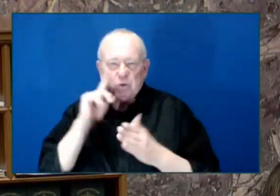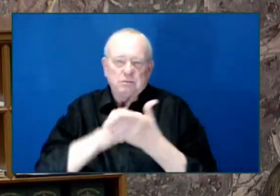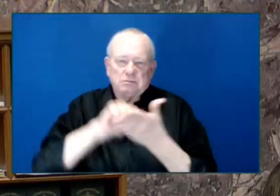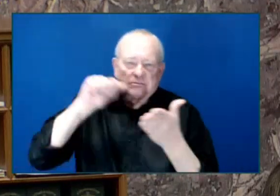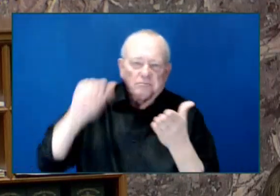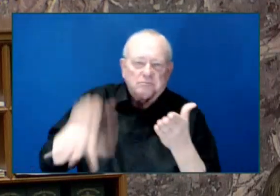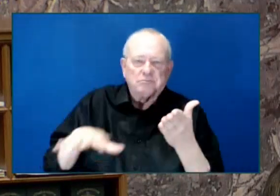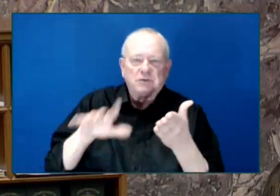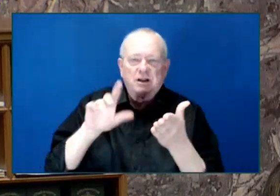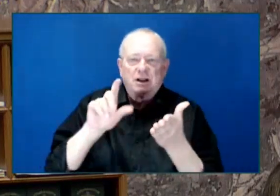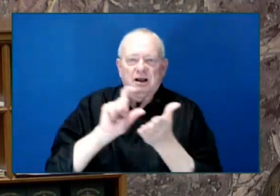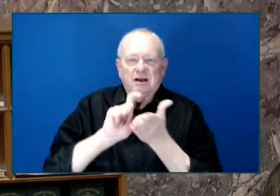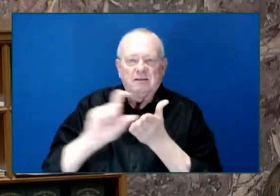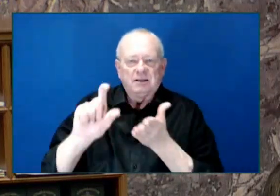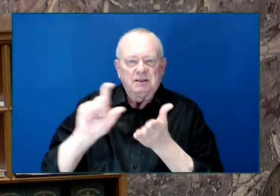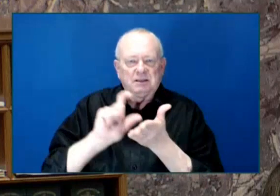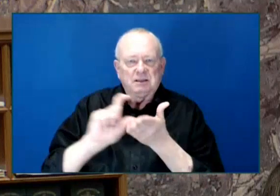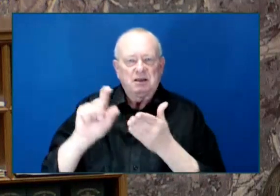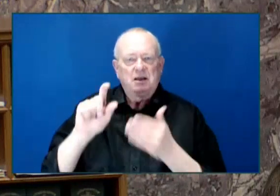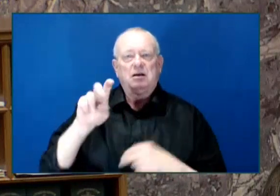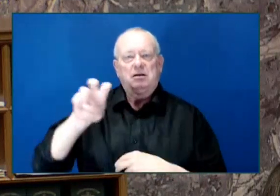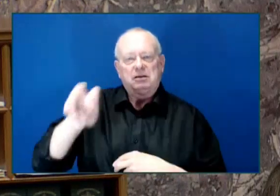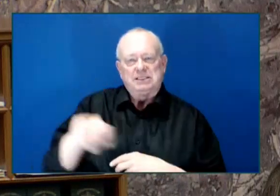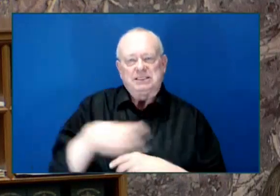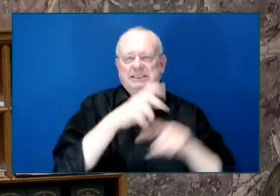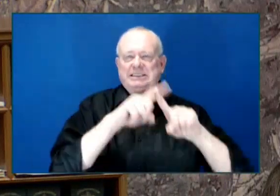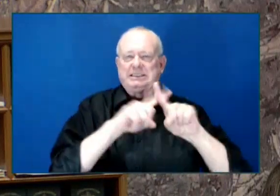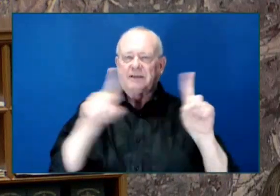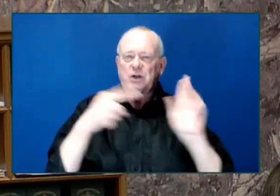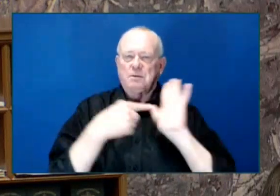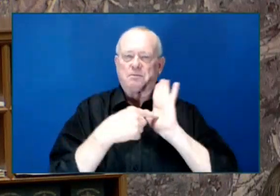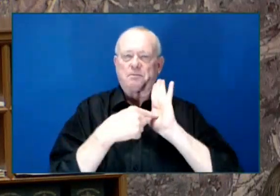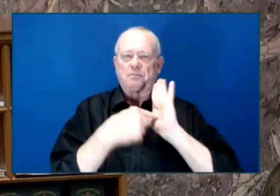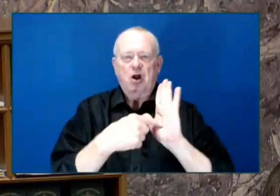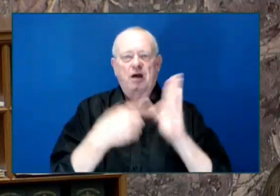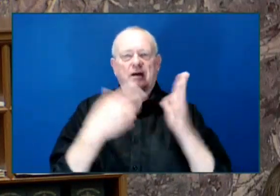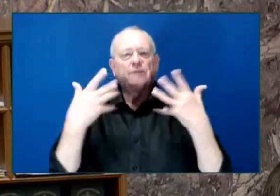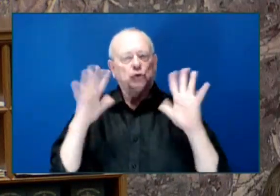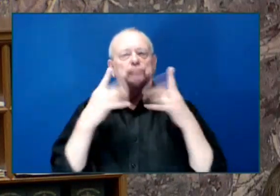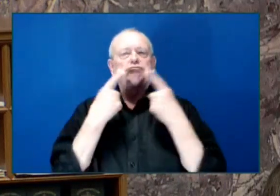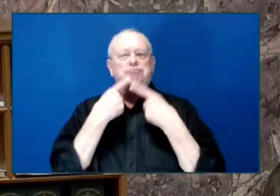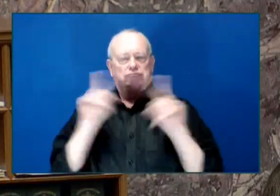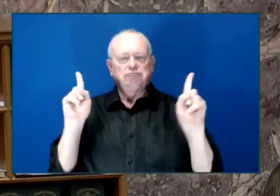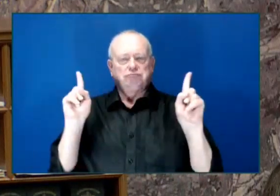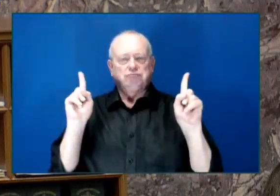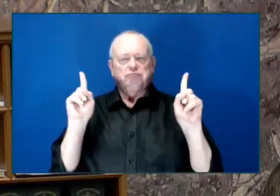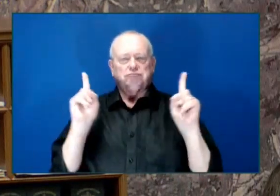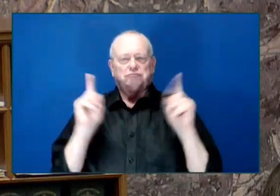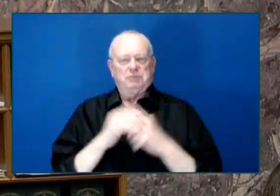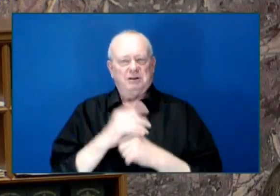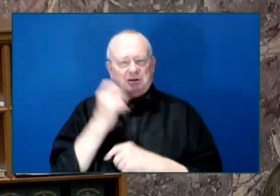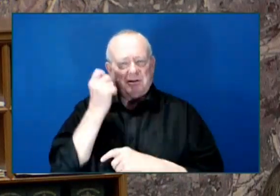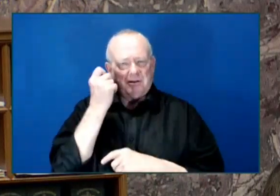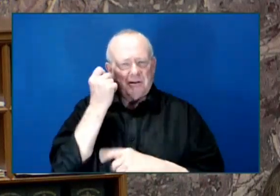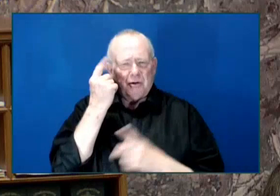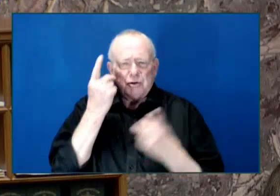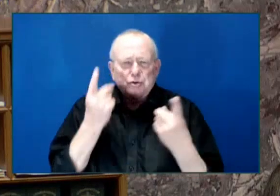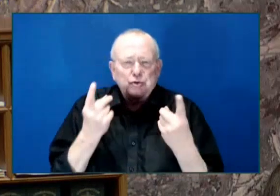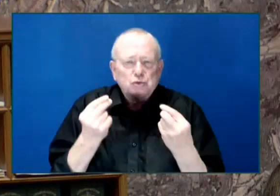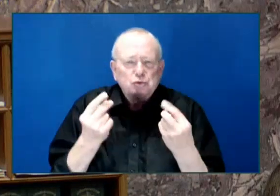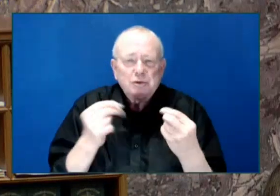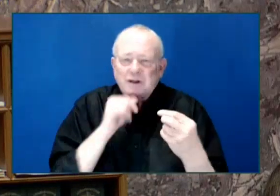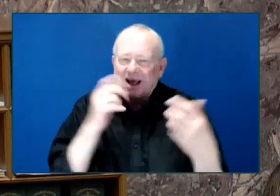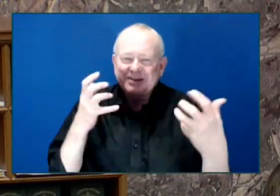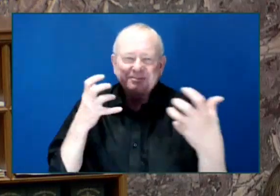his actions are not matching his words. This Premier and his NDP government are continuing with their